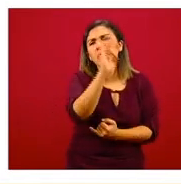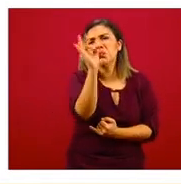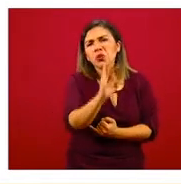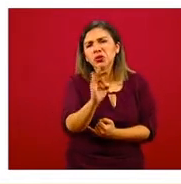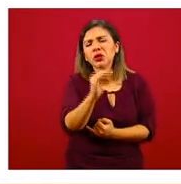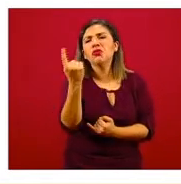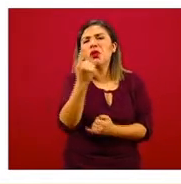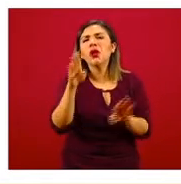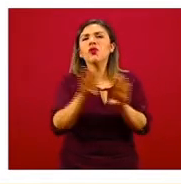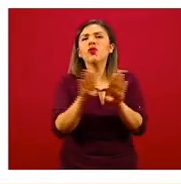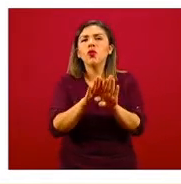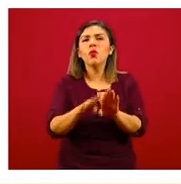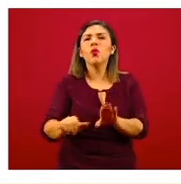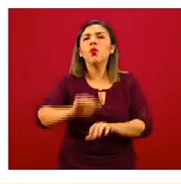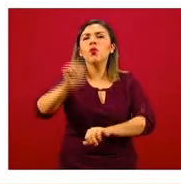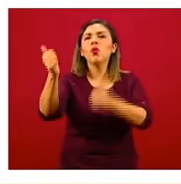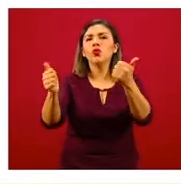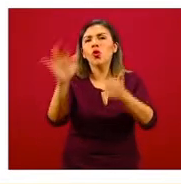has been around